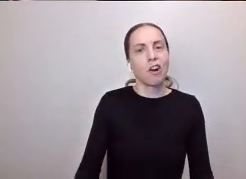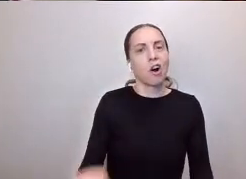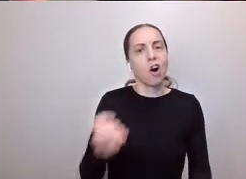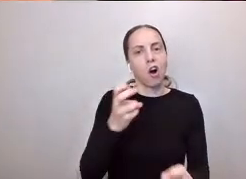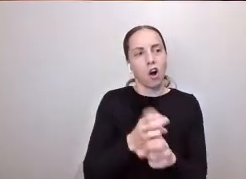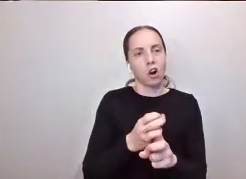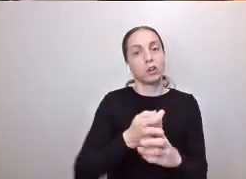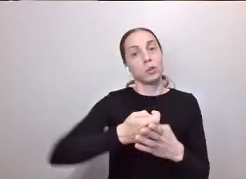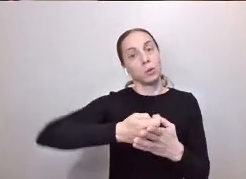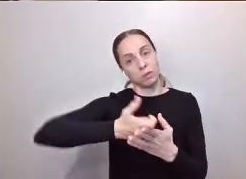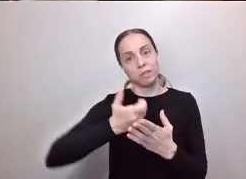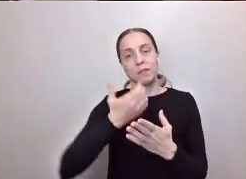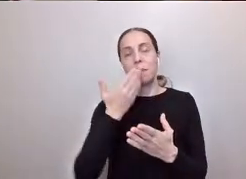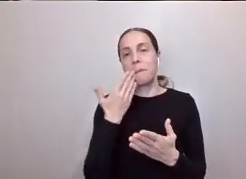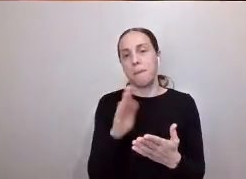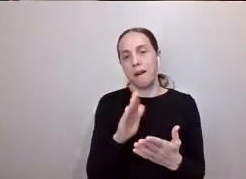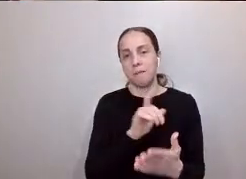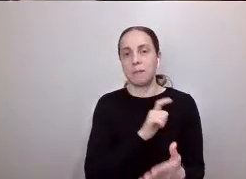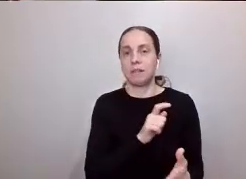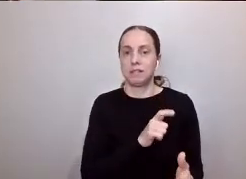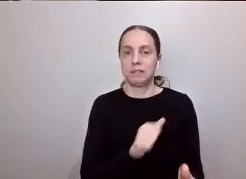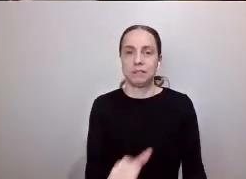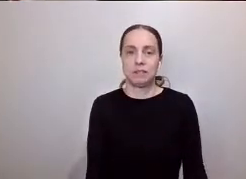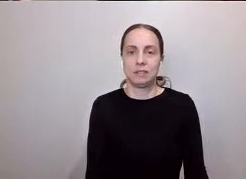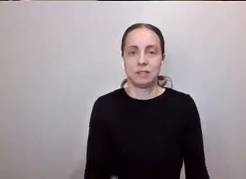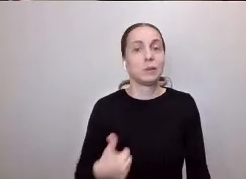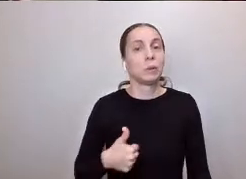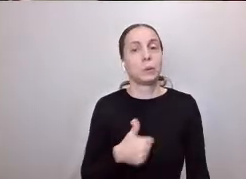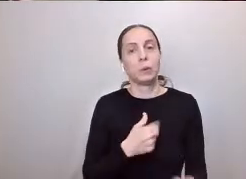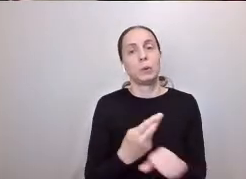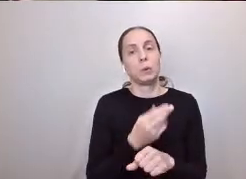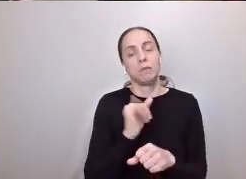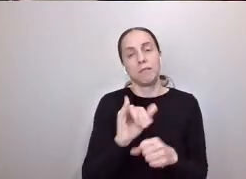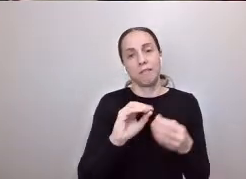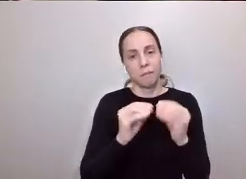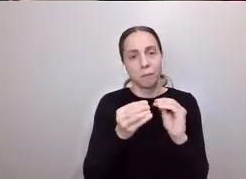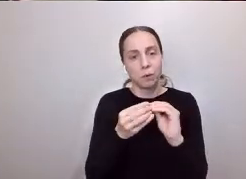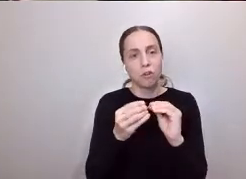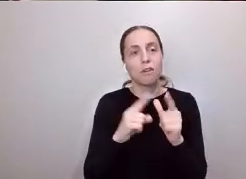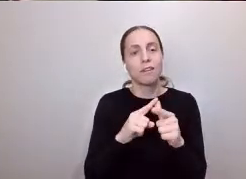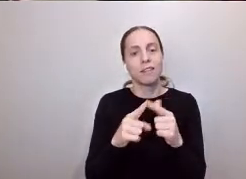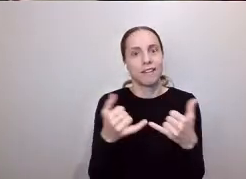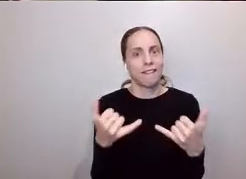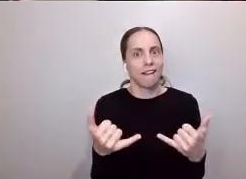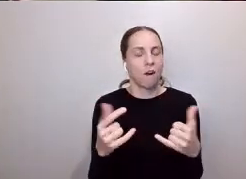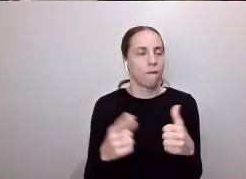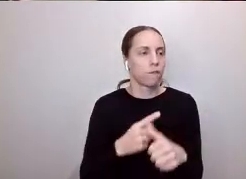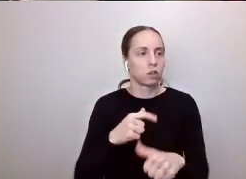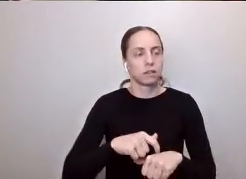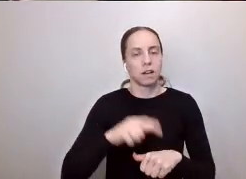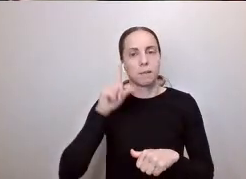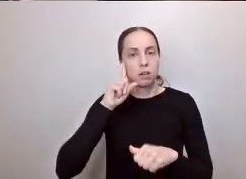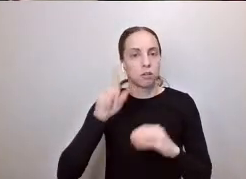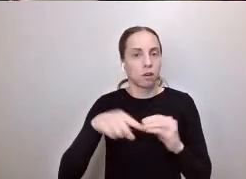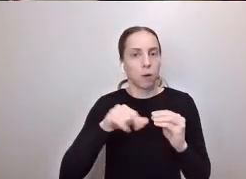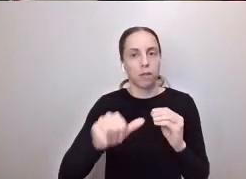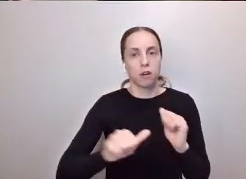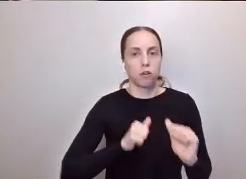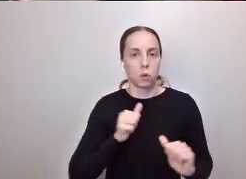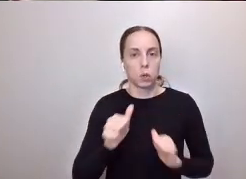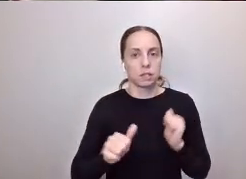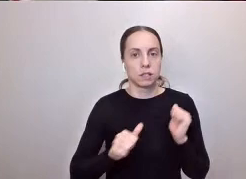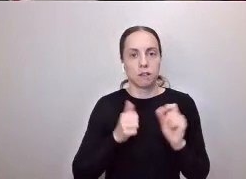are using this number and then now for the first time hearing about this aggressive recruitment